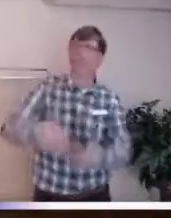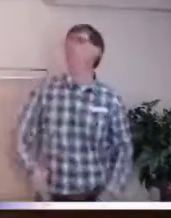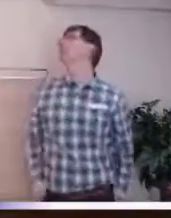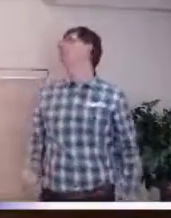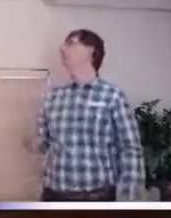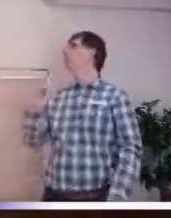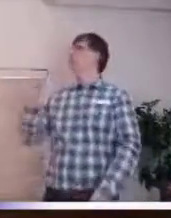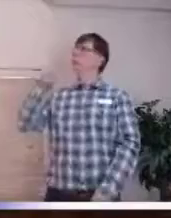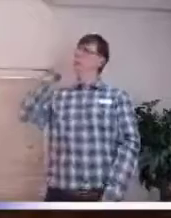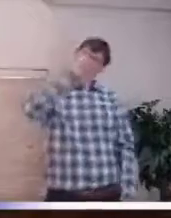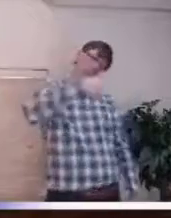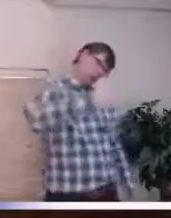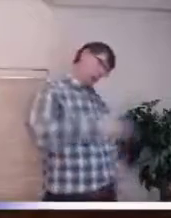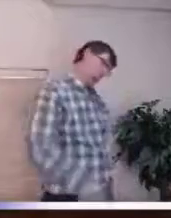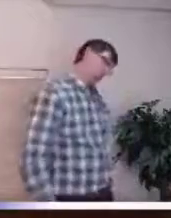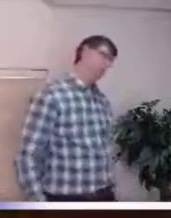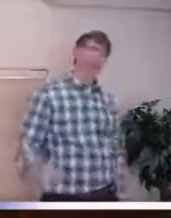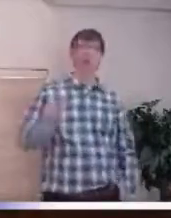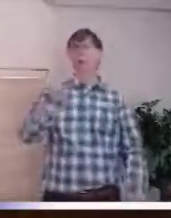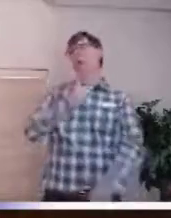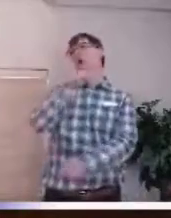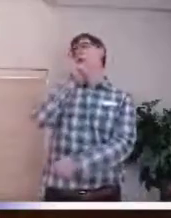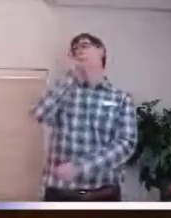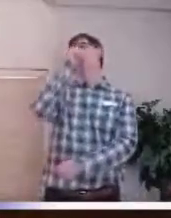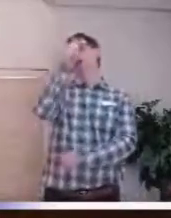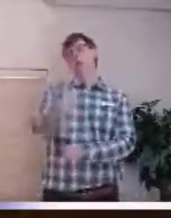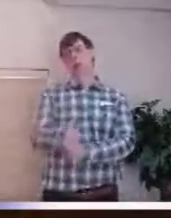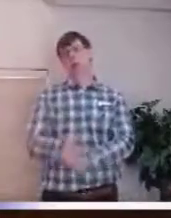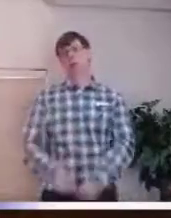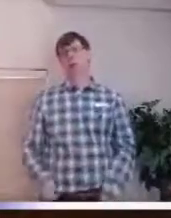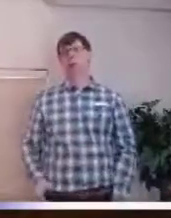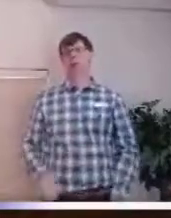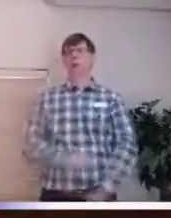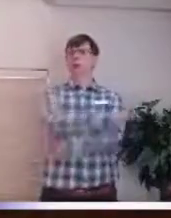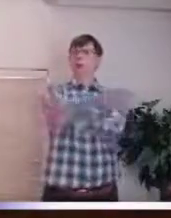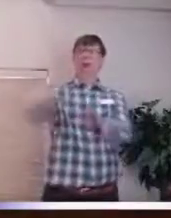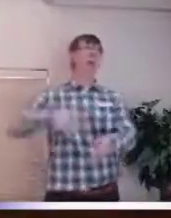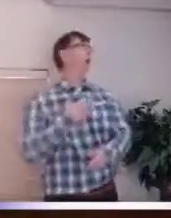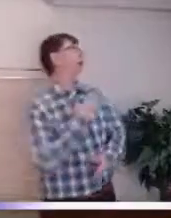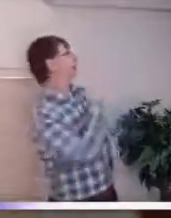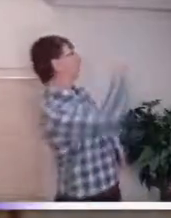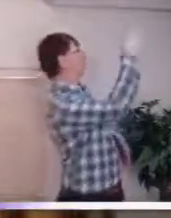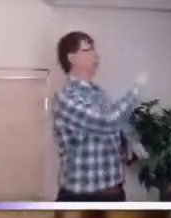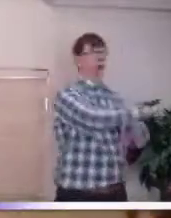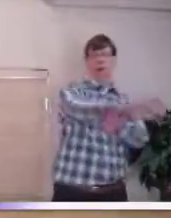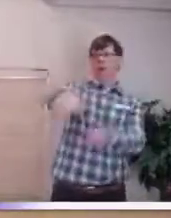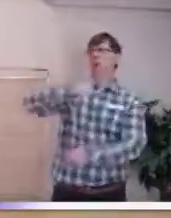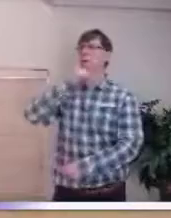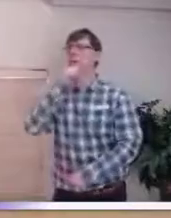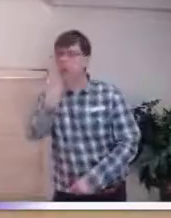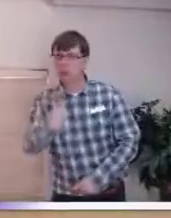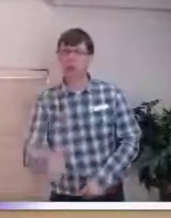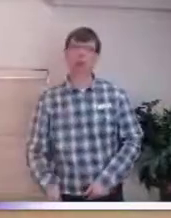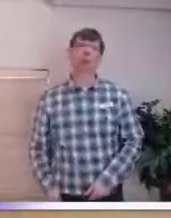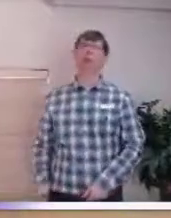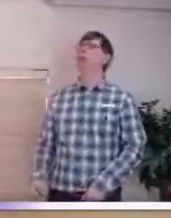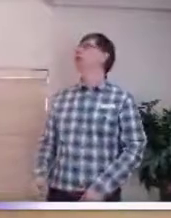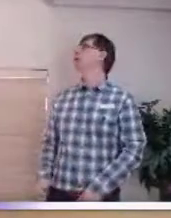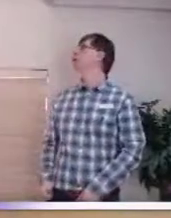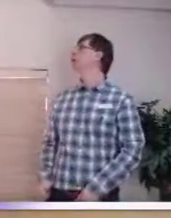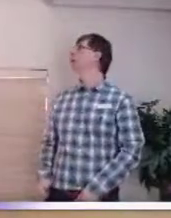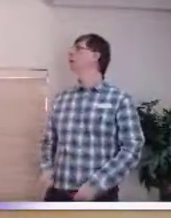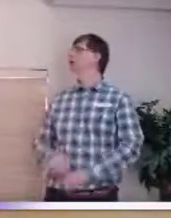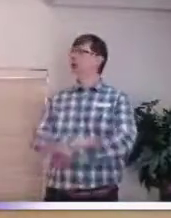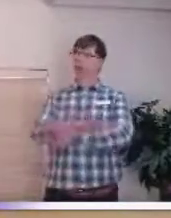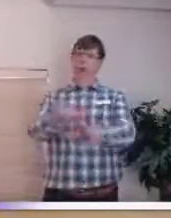Oh, it's okay. It's all good. It's all God. It's all good. Well,